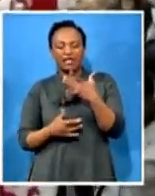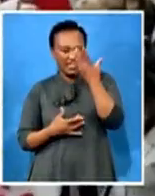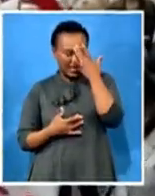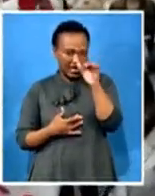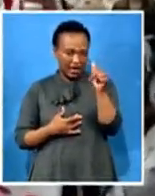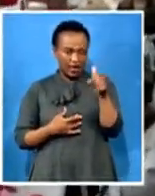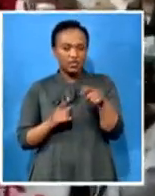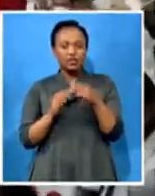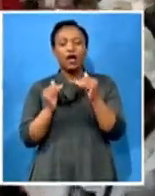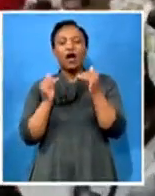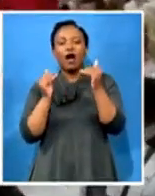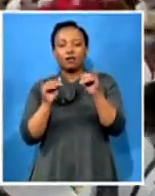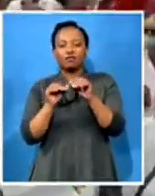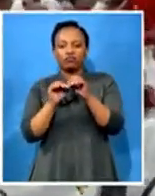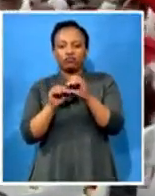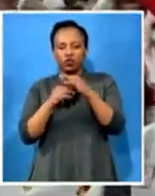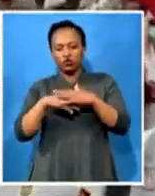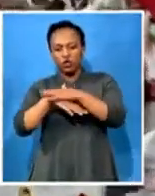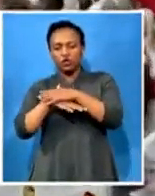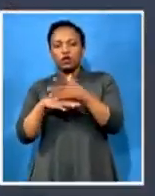meat factories, prisons or care homes.